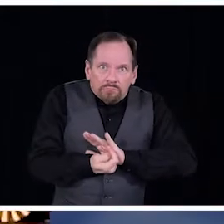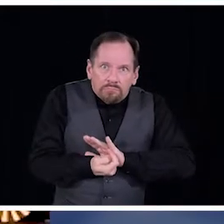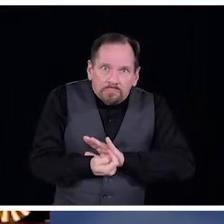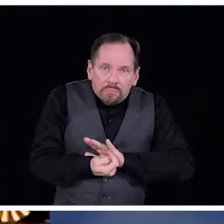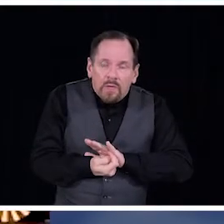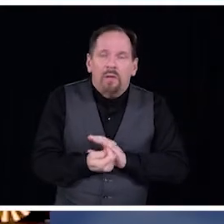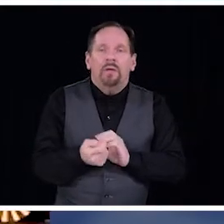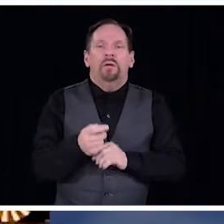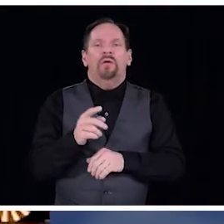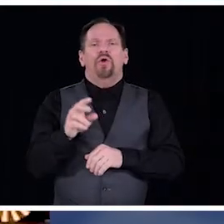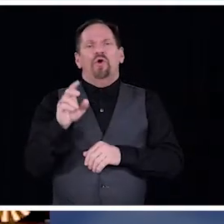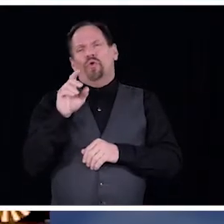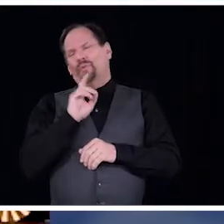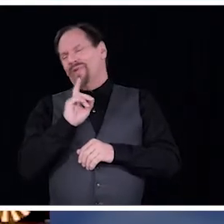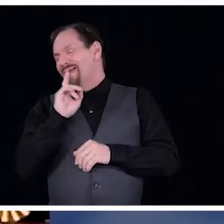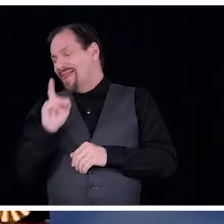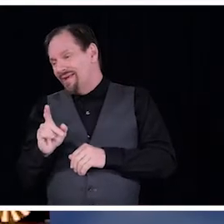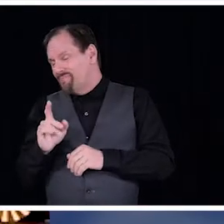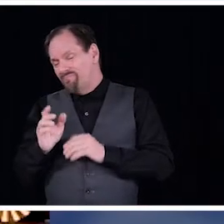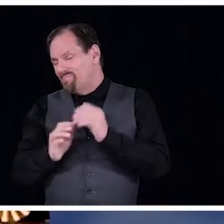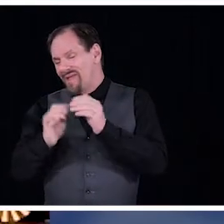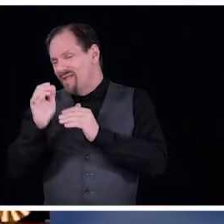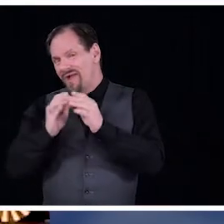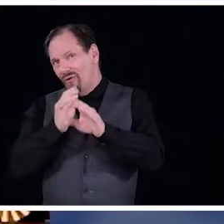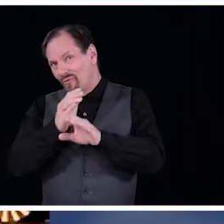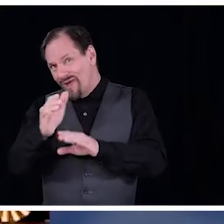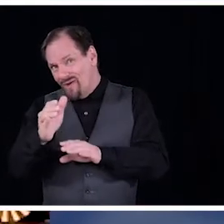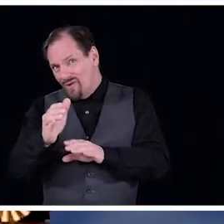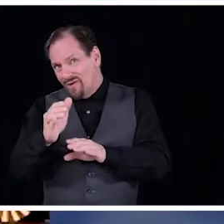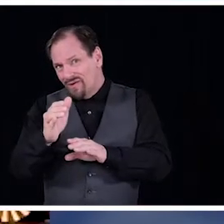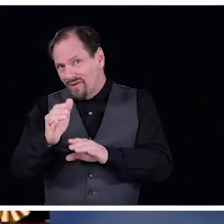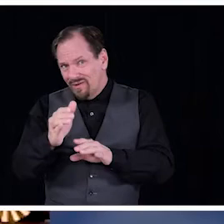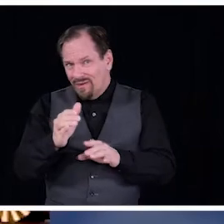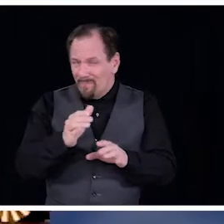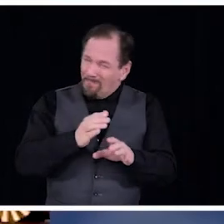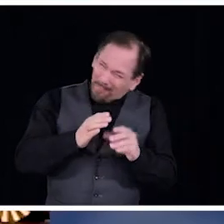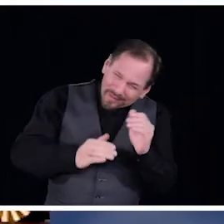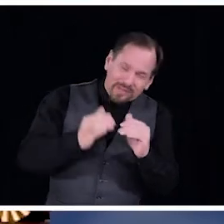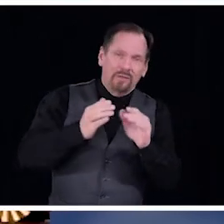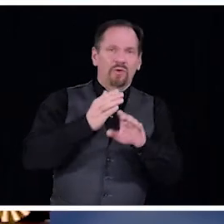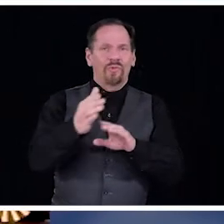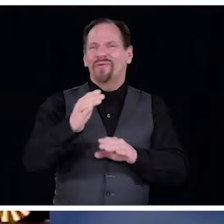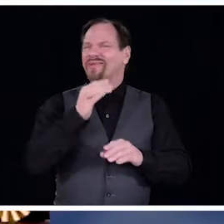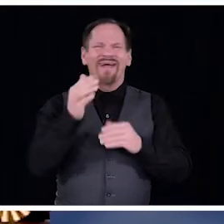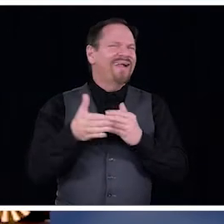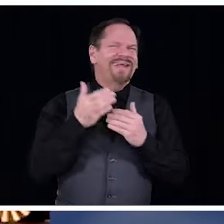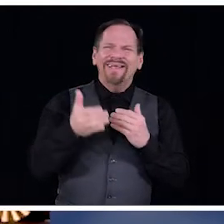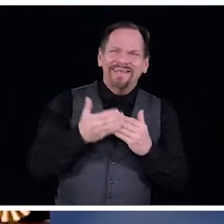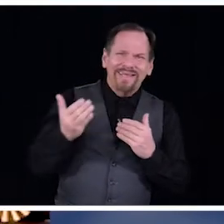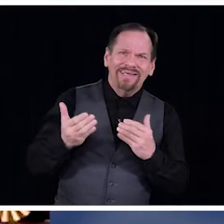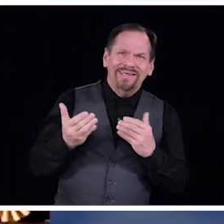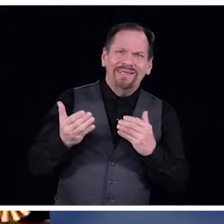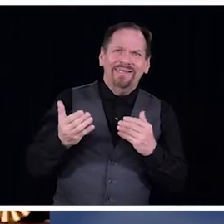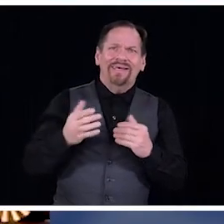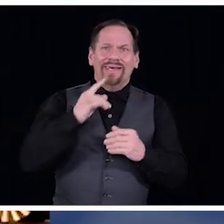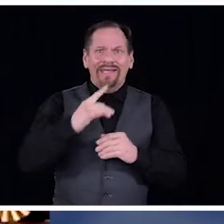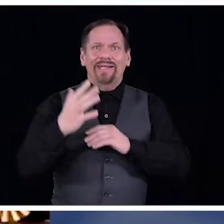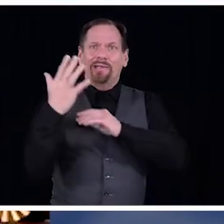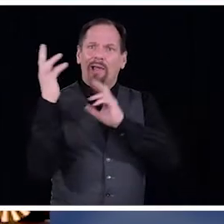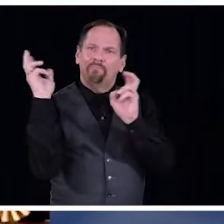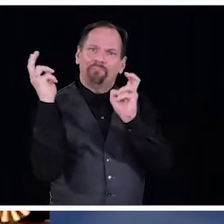that building a career out of something you love has never been easy. It's a calling. And we must recognize the challenge